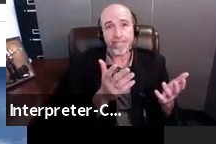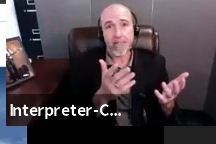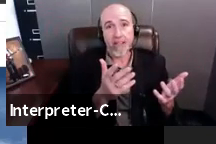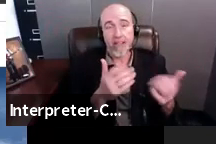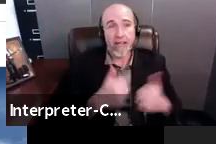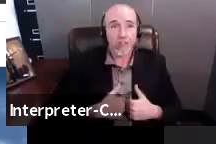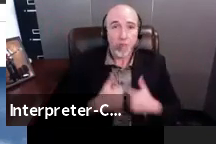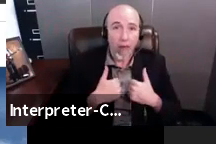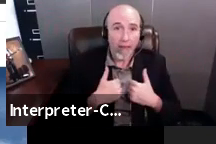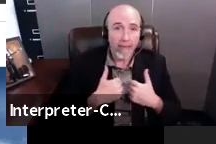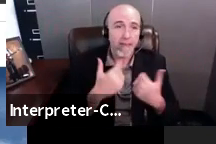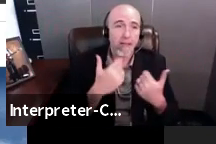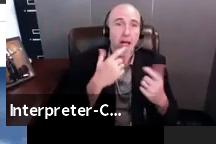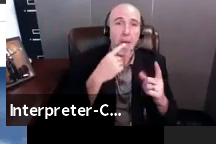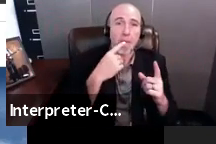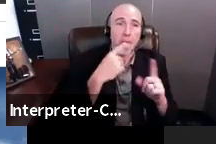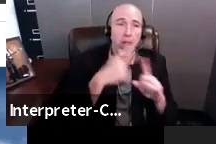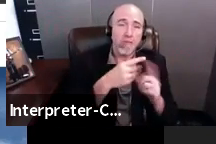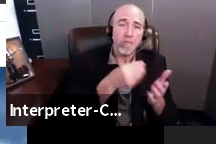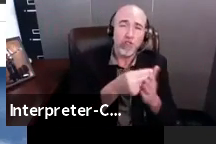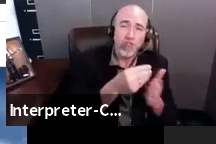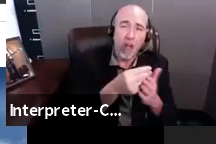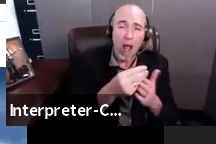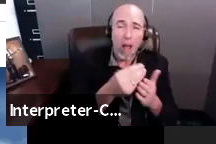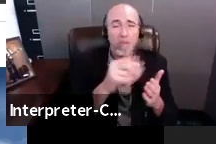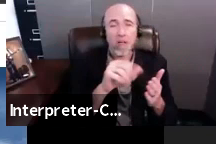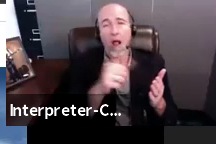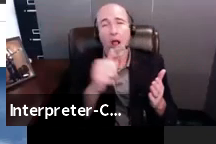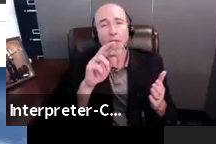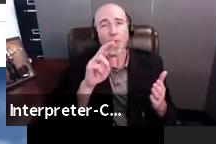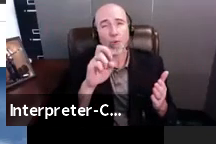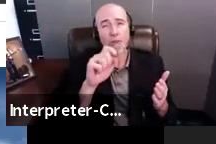dwellings, as well as some shops and some other retail